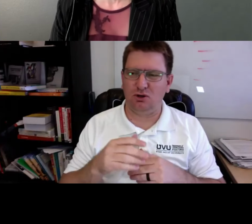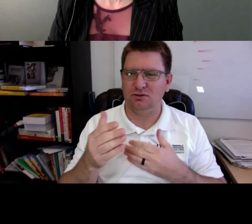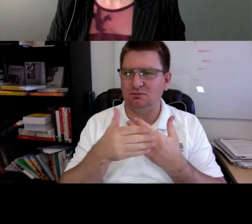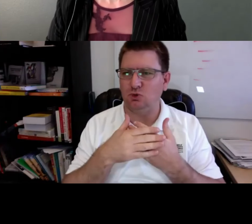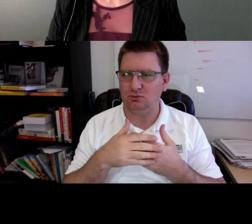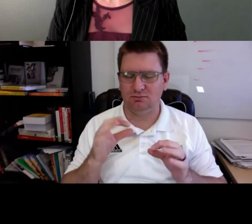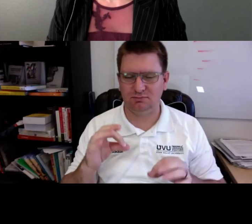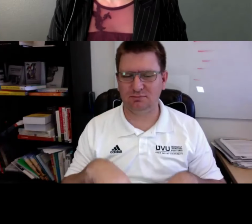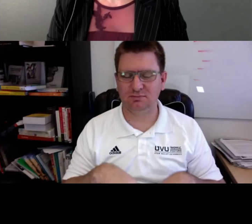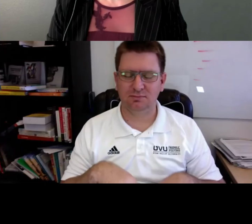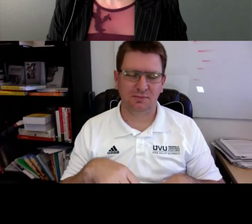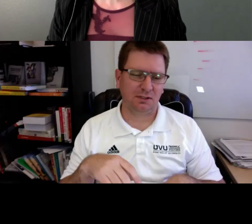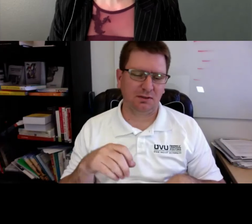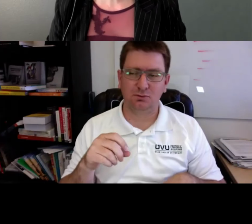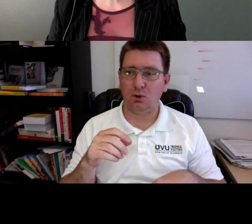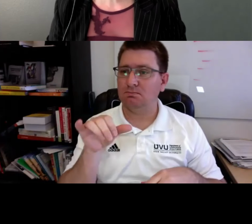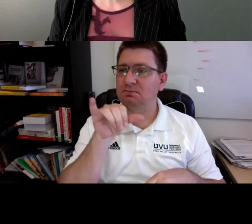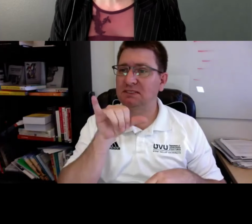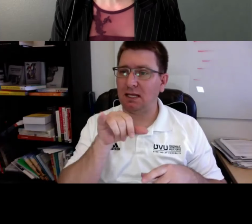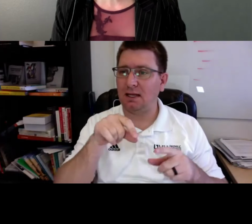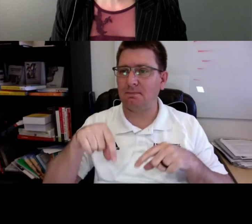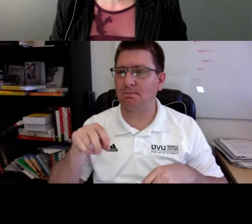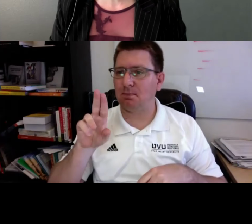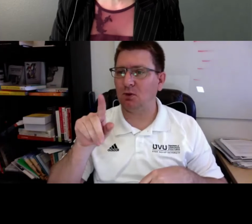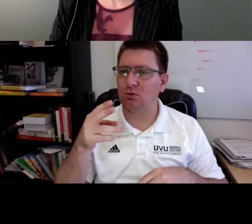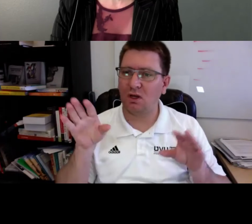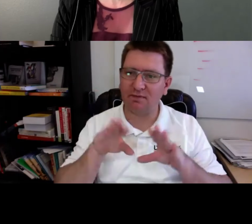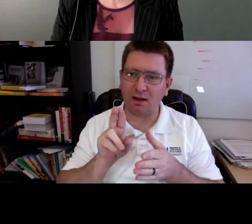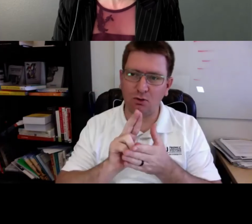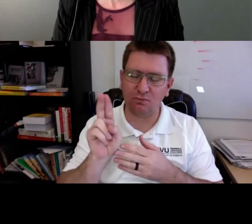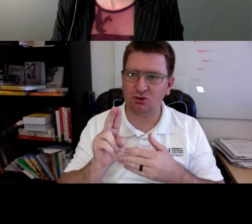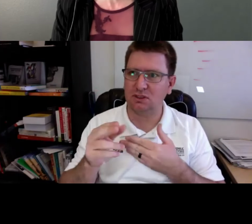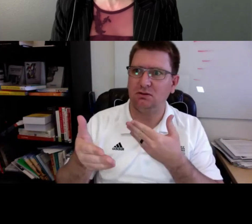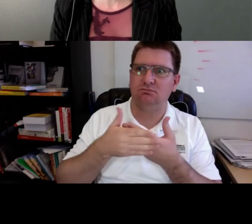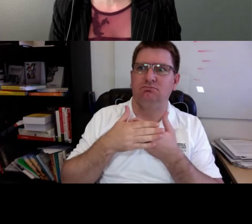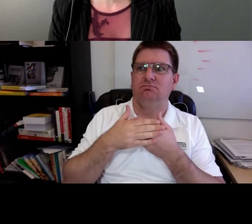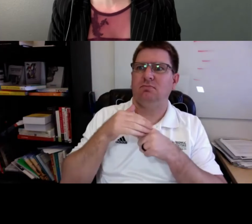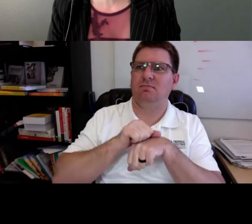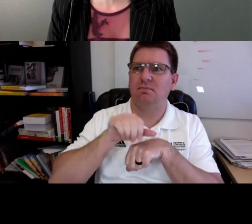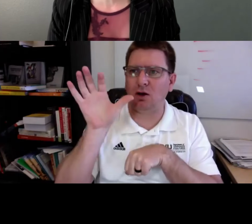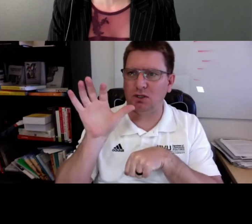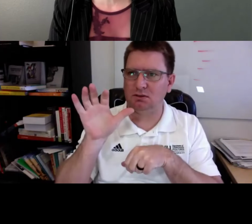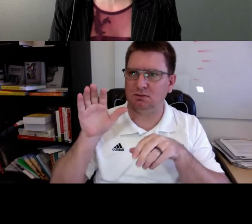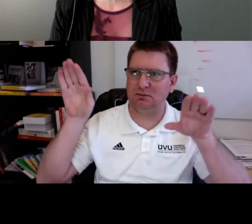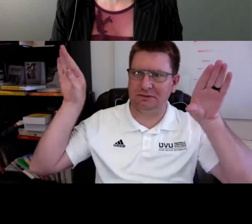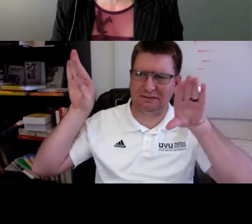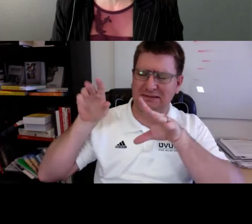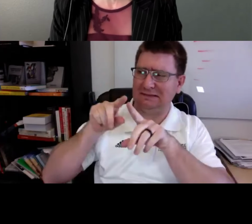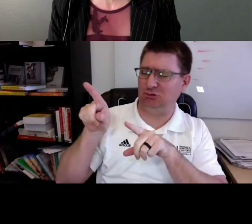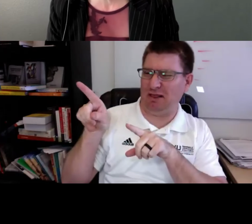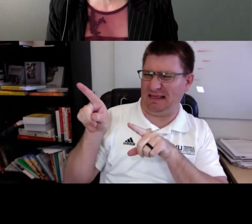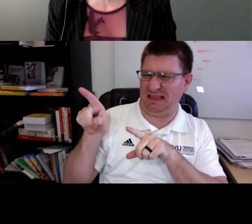mountains. So those are nearby. Same here in Utah. Utah Valley Community College, we're near